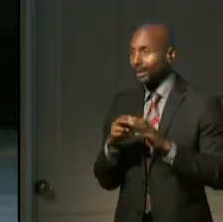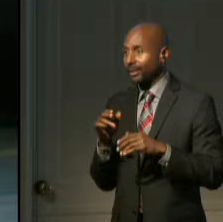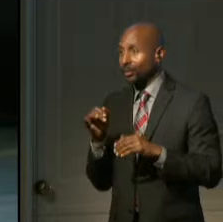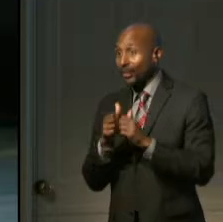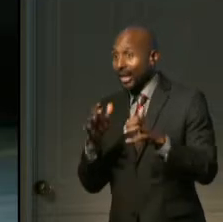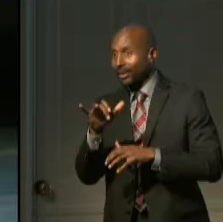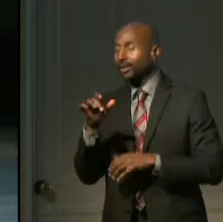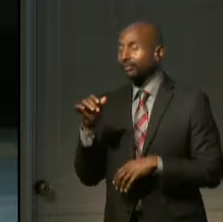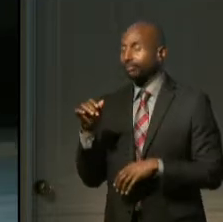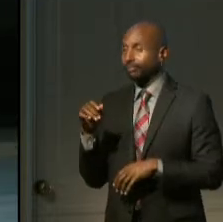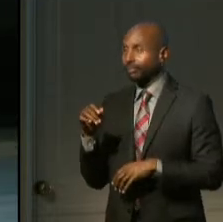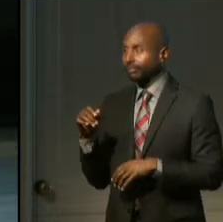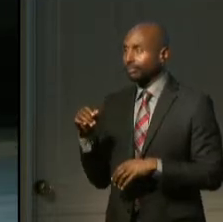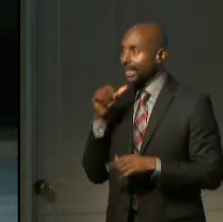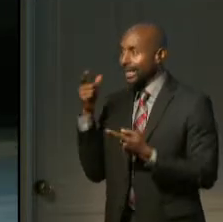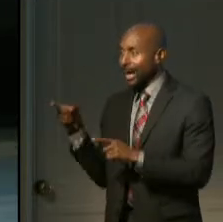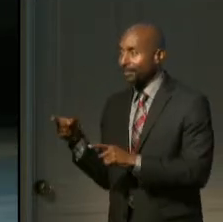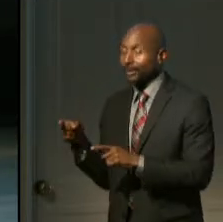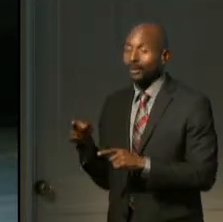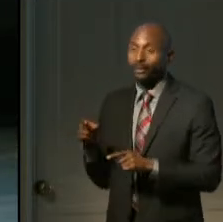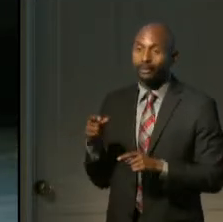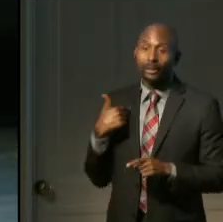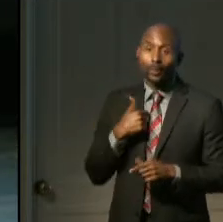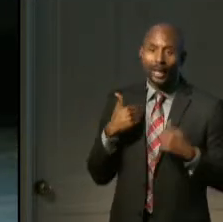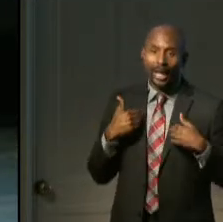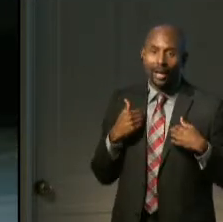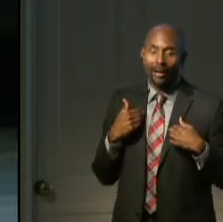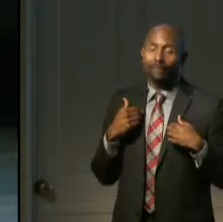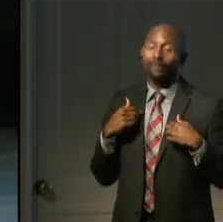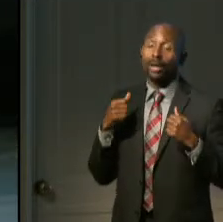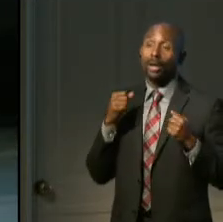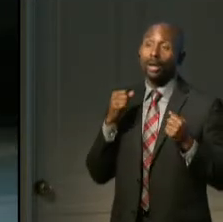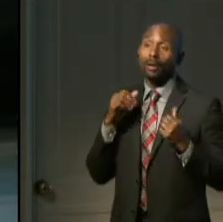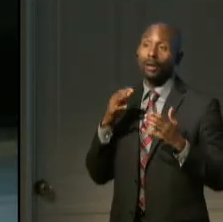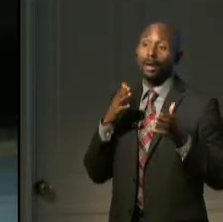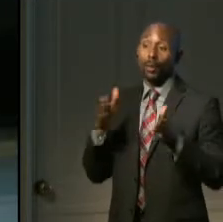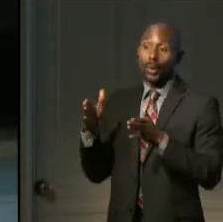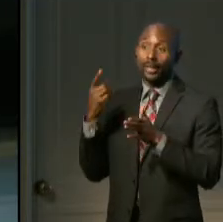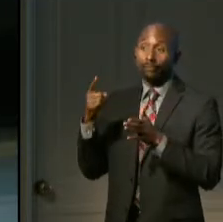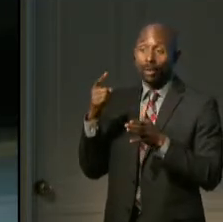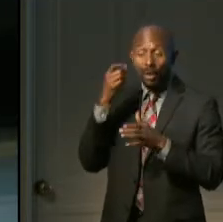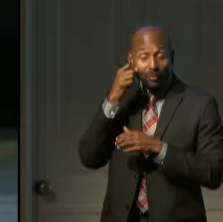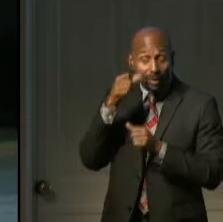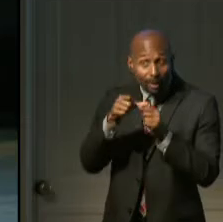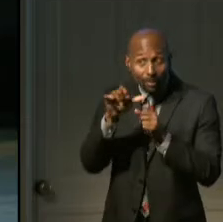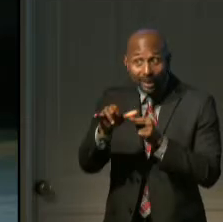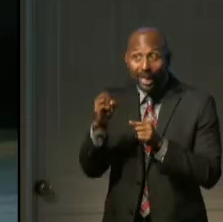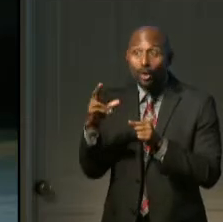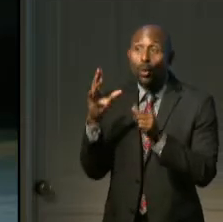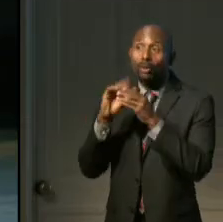way to remember it? Do we have any way to tell the story in the future? And,